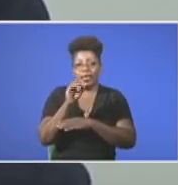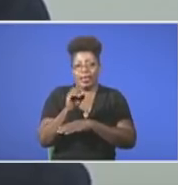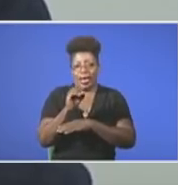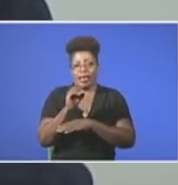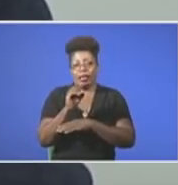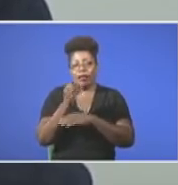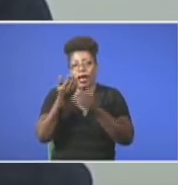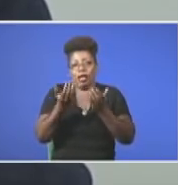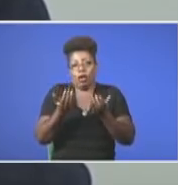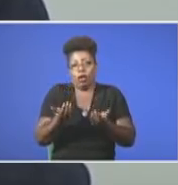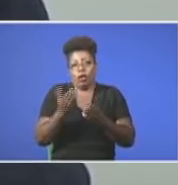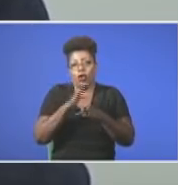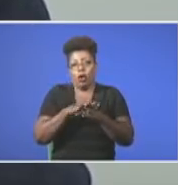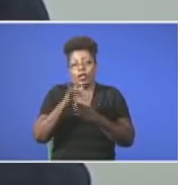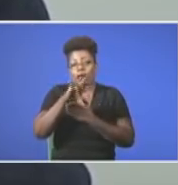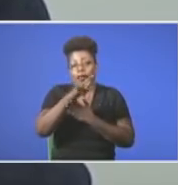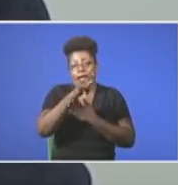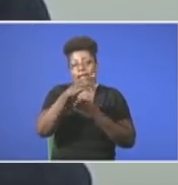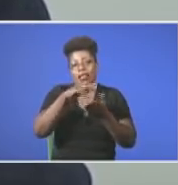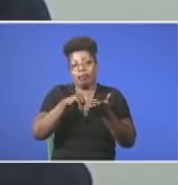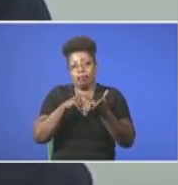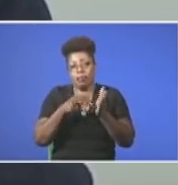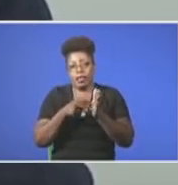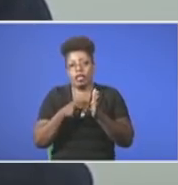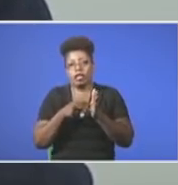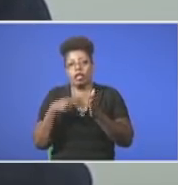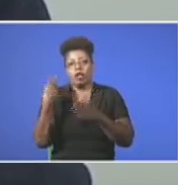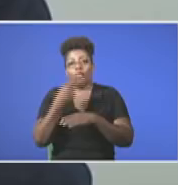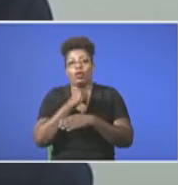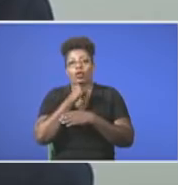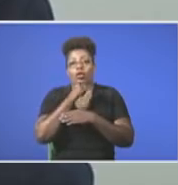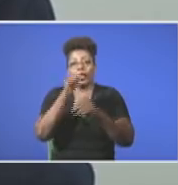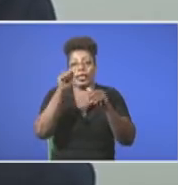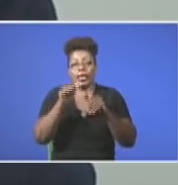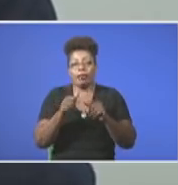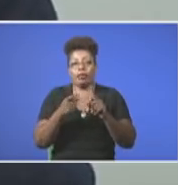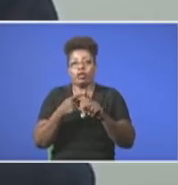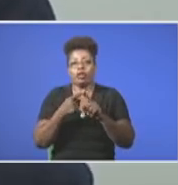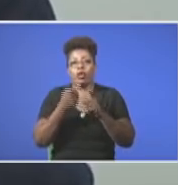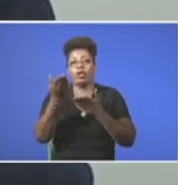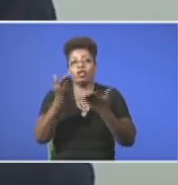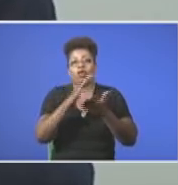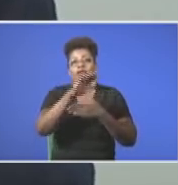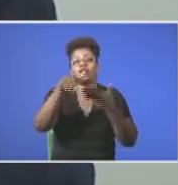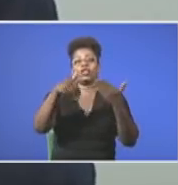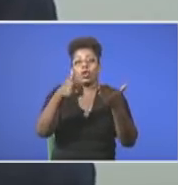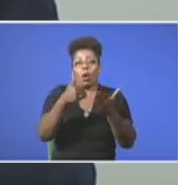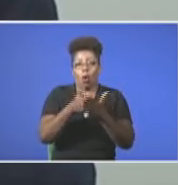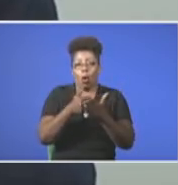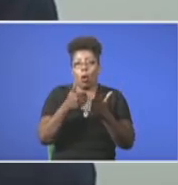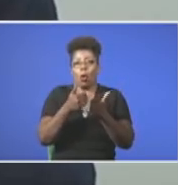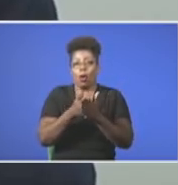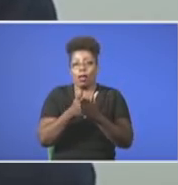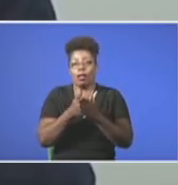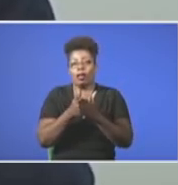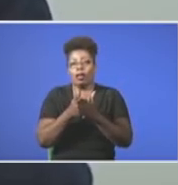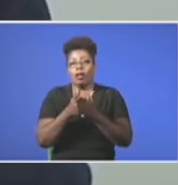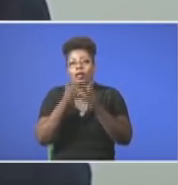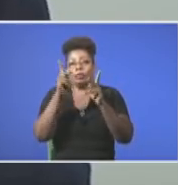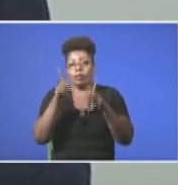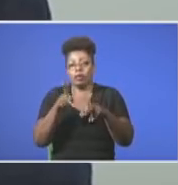on the aircraft, which meant that we were not able to service all of the passengers who wanted to go on